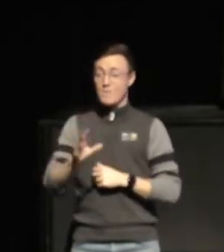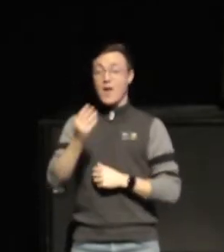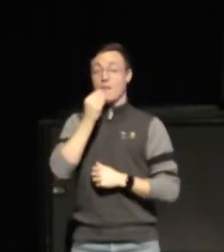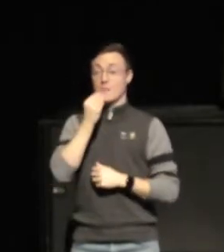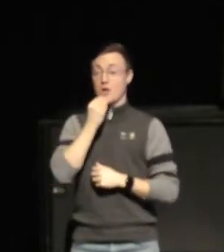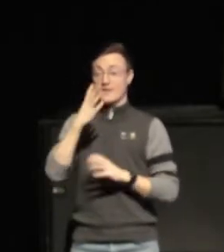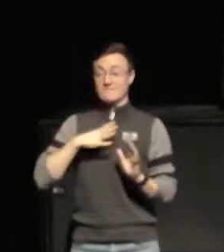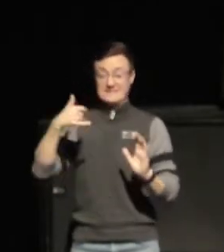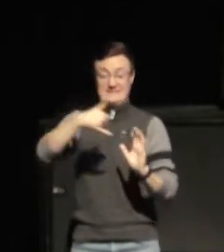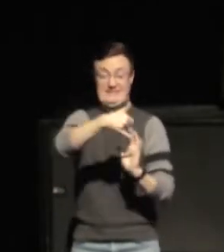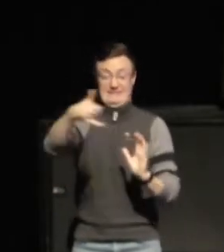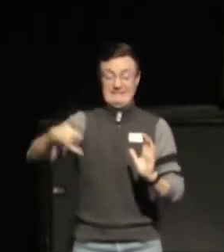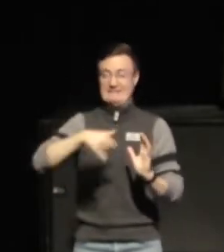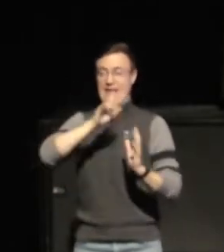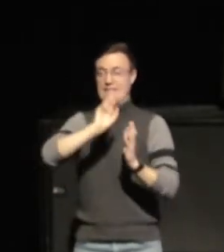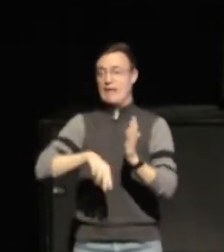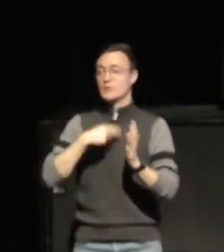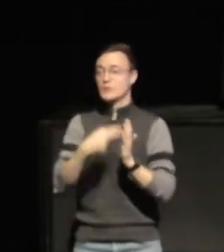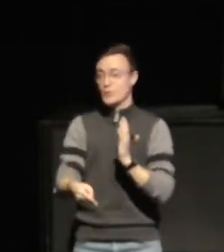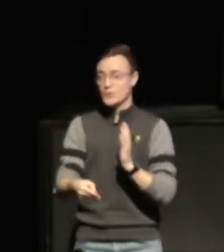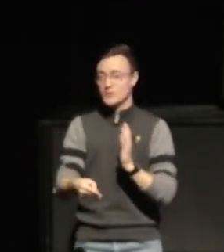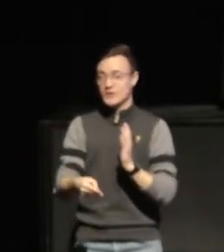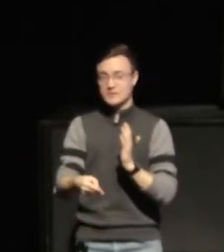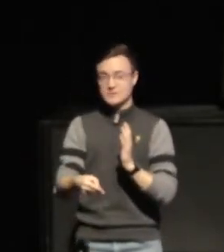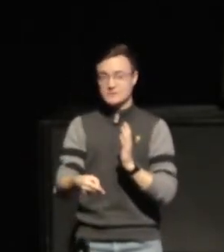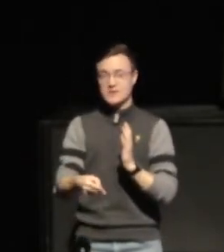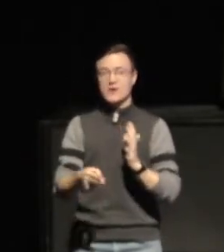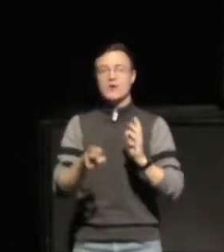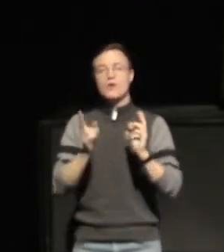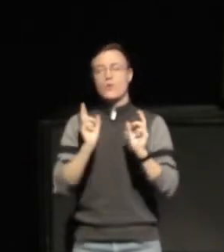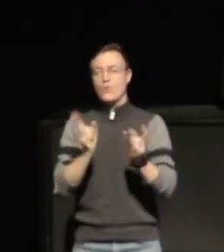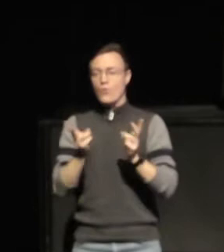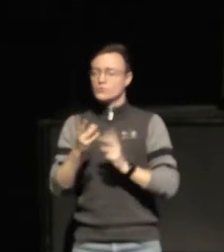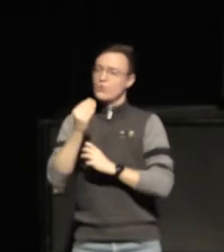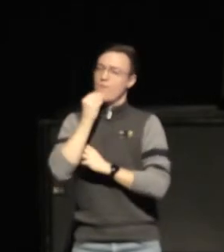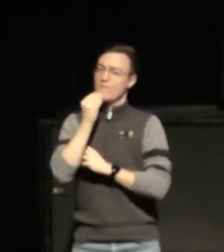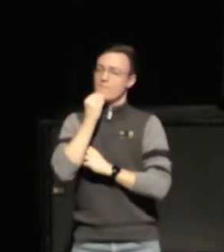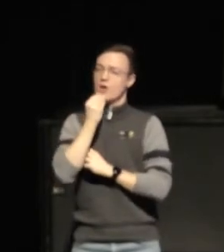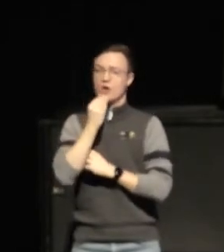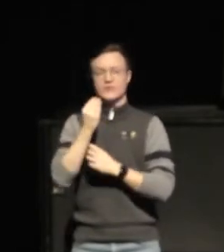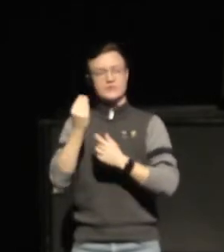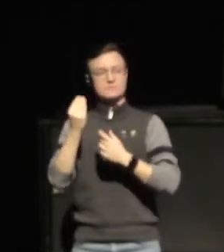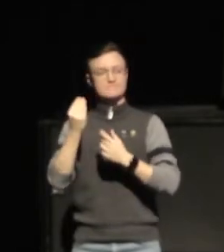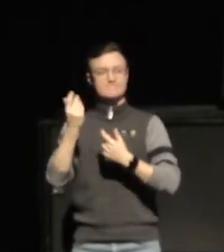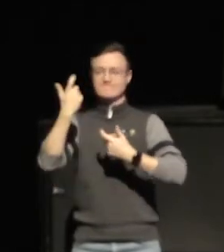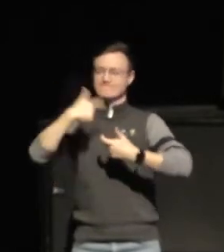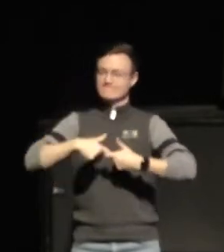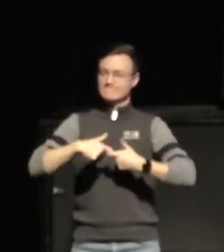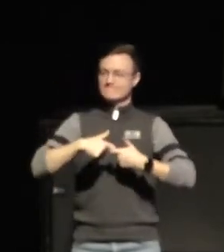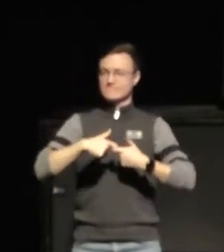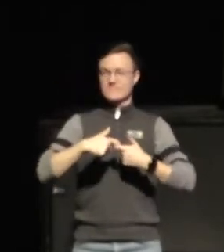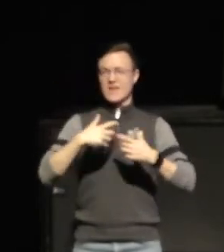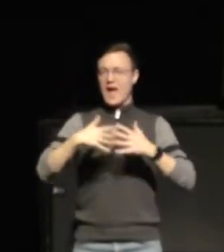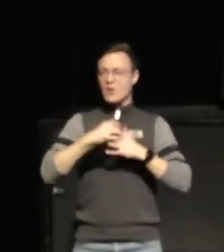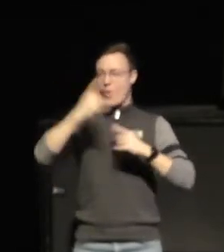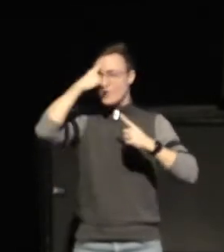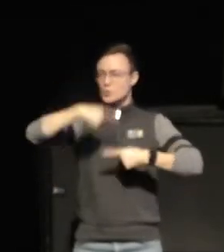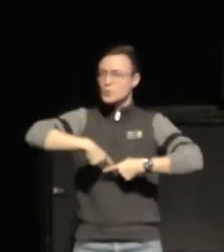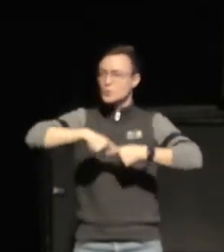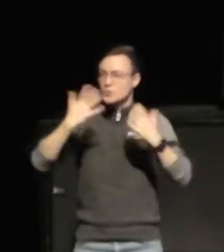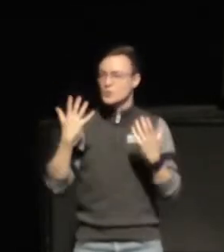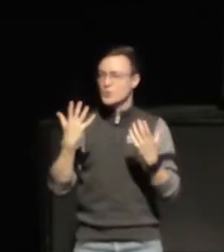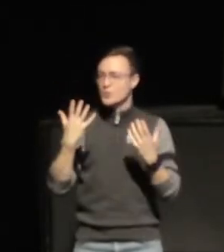nature, also part of meaning making in cultures, how we need to keep this in mind,